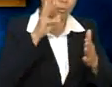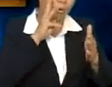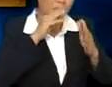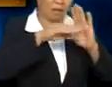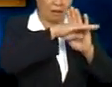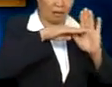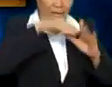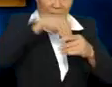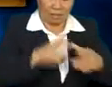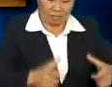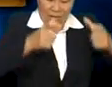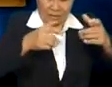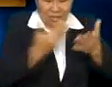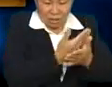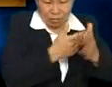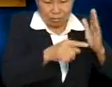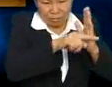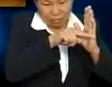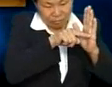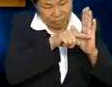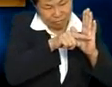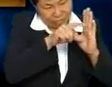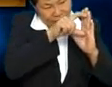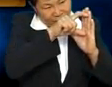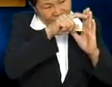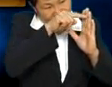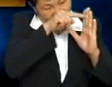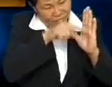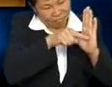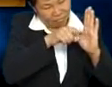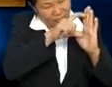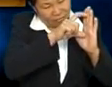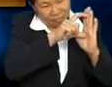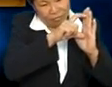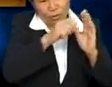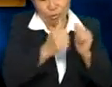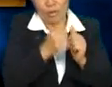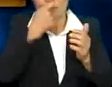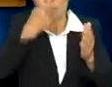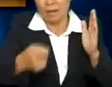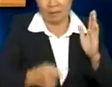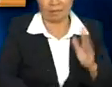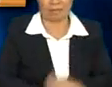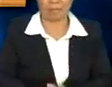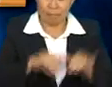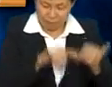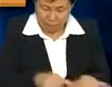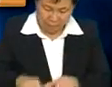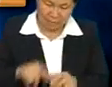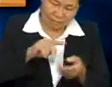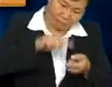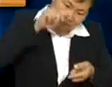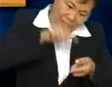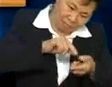water level in each beaker. Mark the new water level with your marker pen. Measure